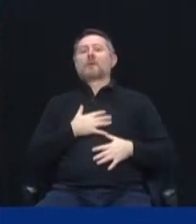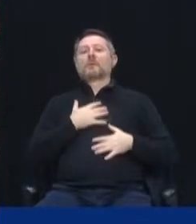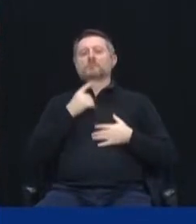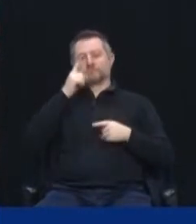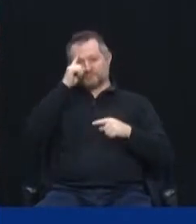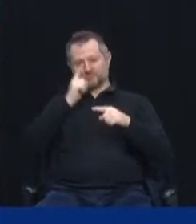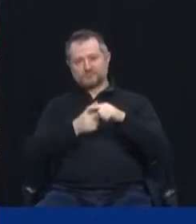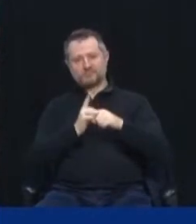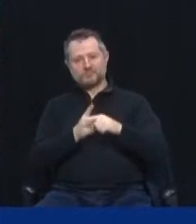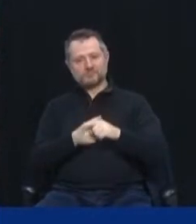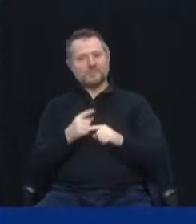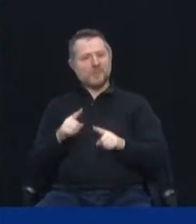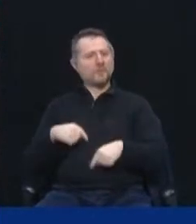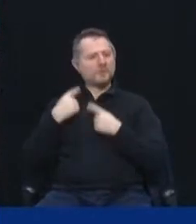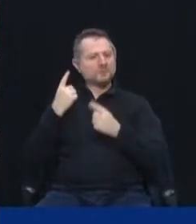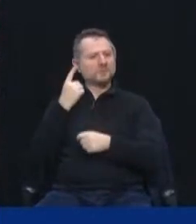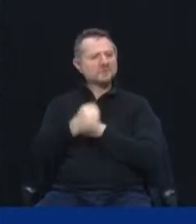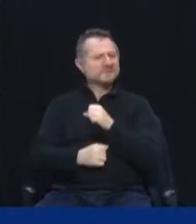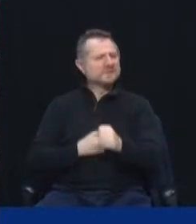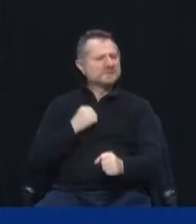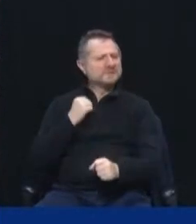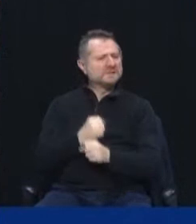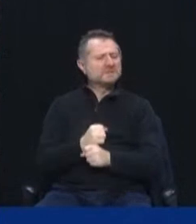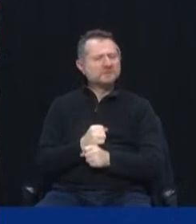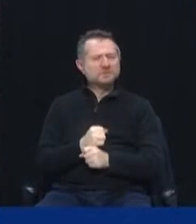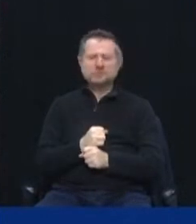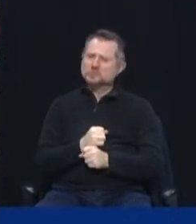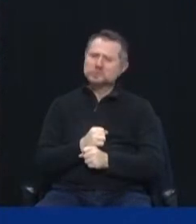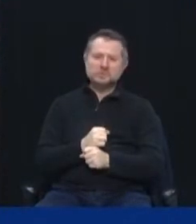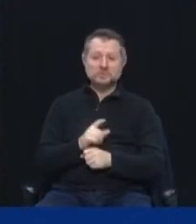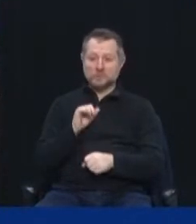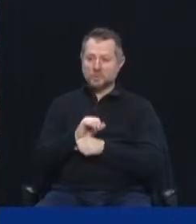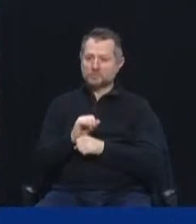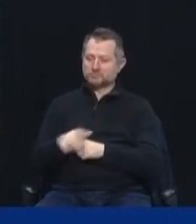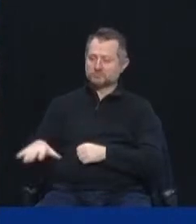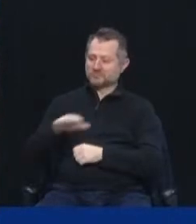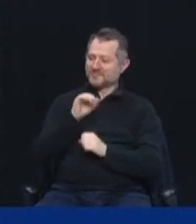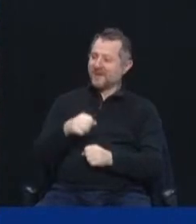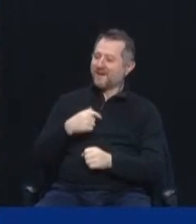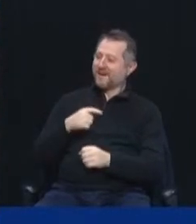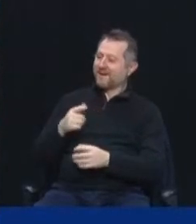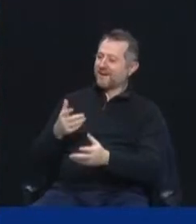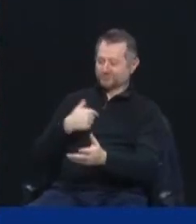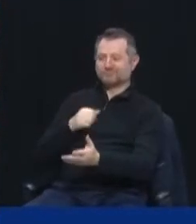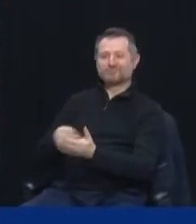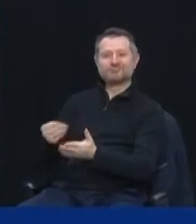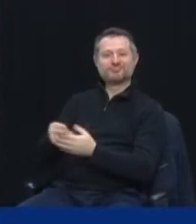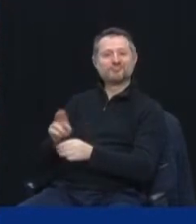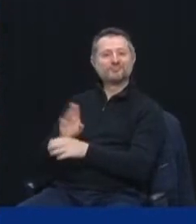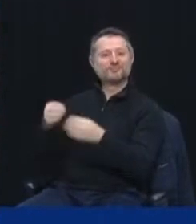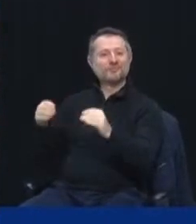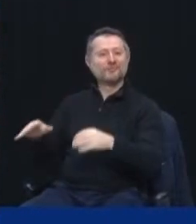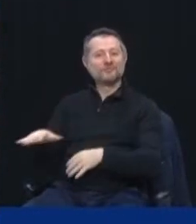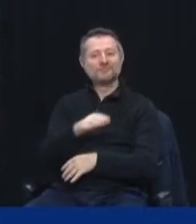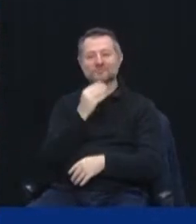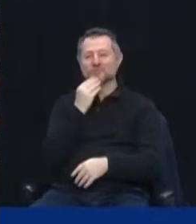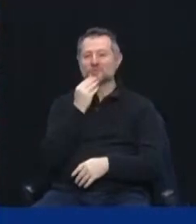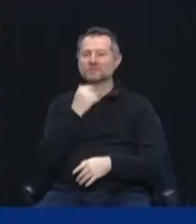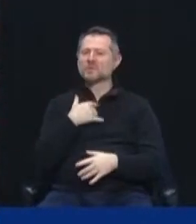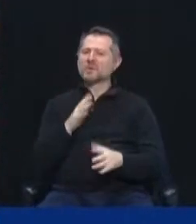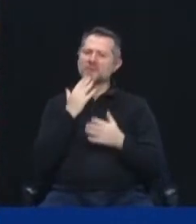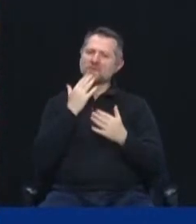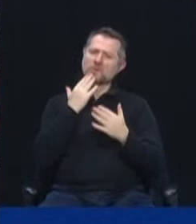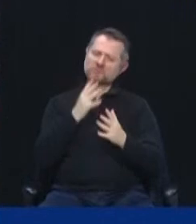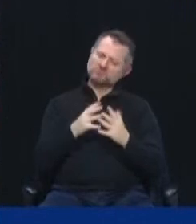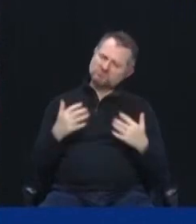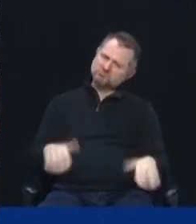we could have food and necessities. And I, for one, will be forever grateful to them.